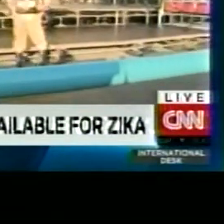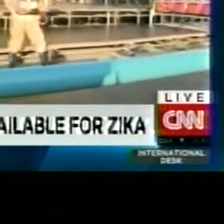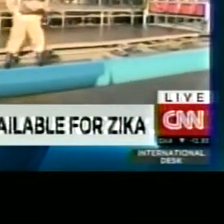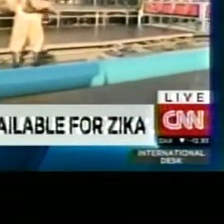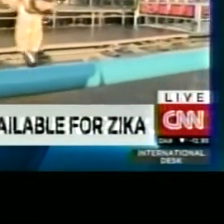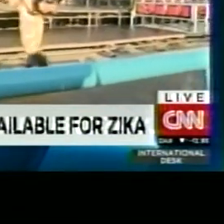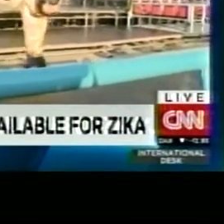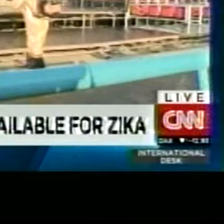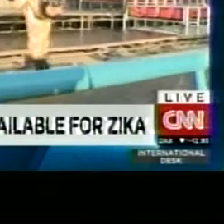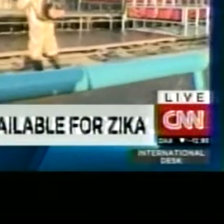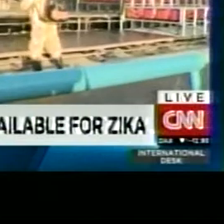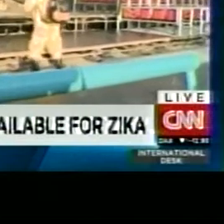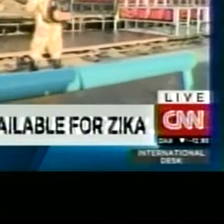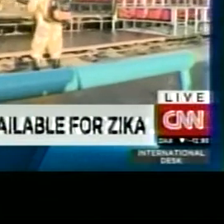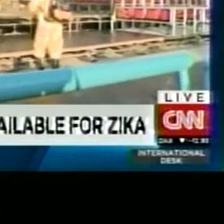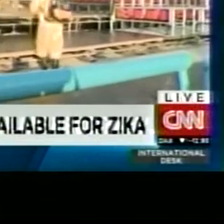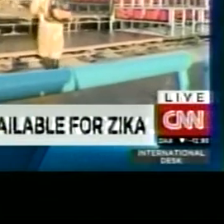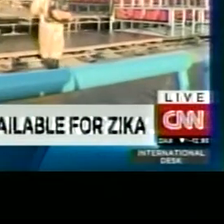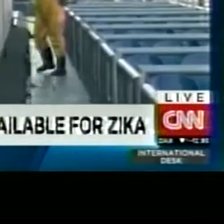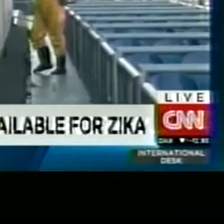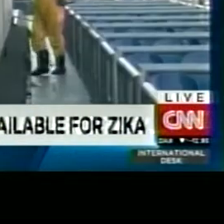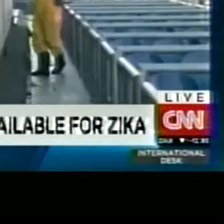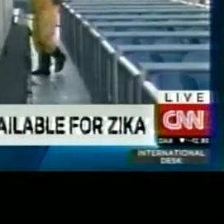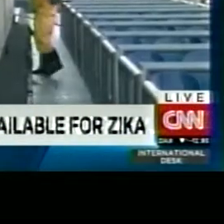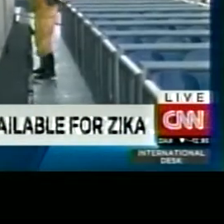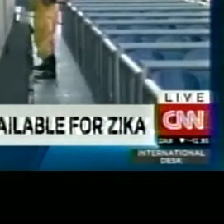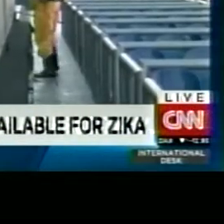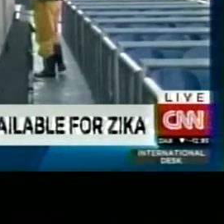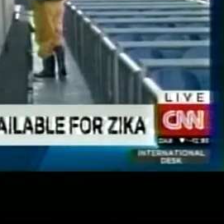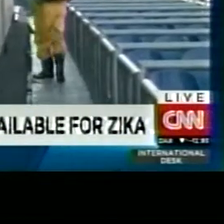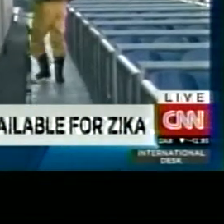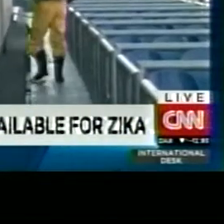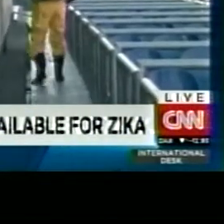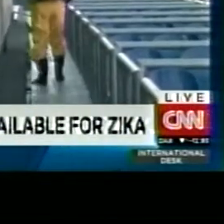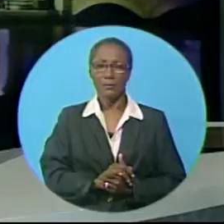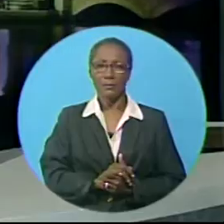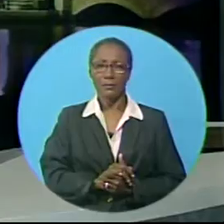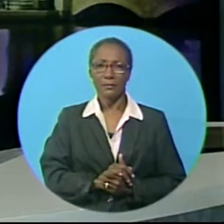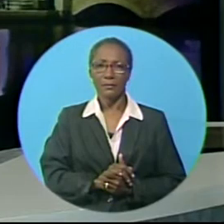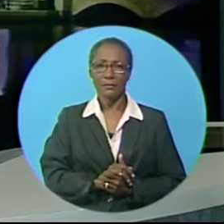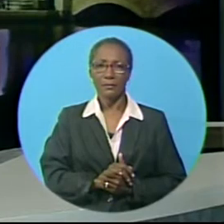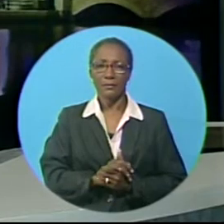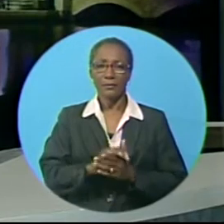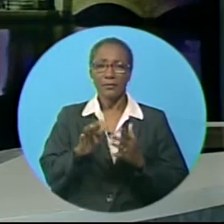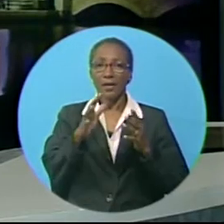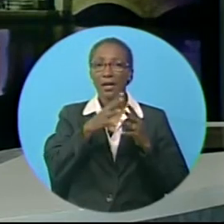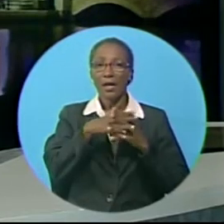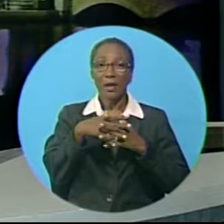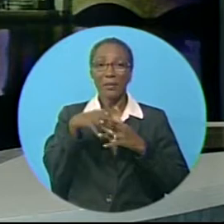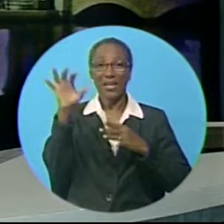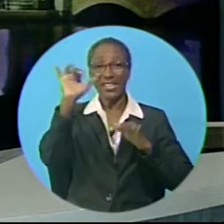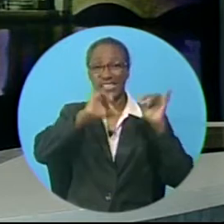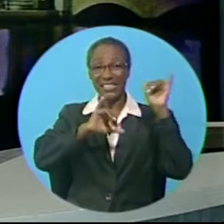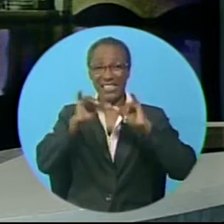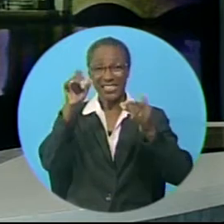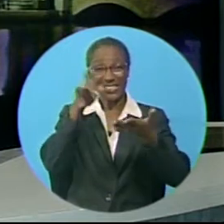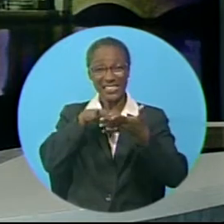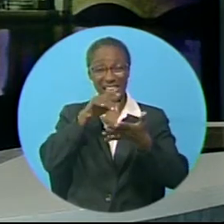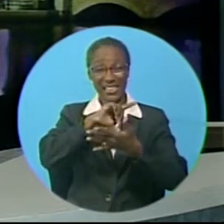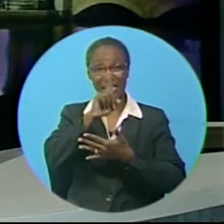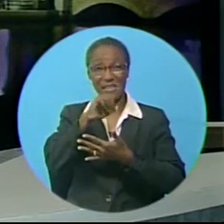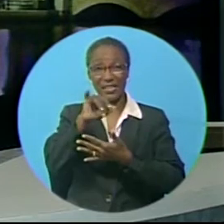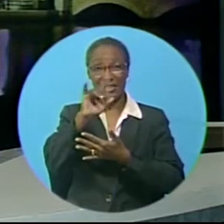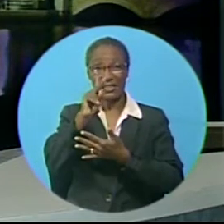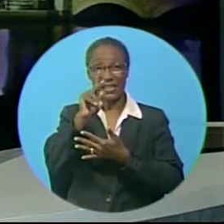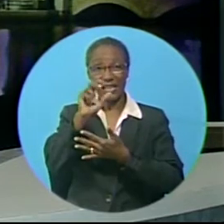more cases of dengue fever last year than they've ever had. So this is a long-term process. Meantime, American scientists studying the Zika virus